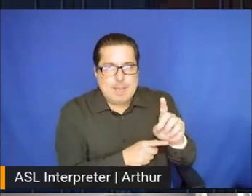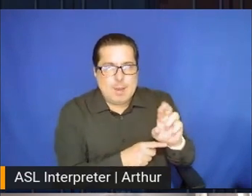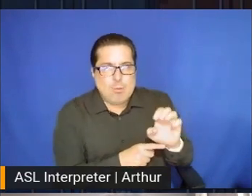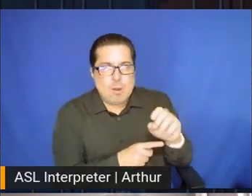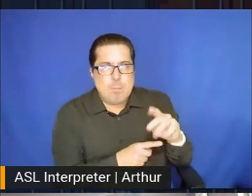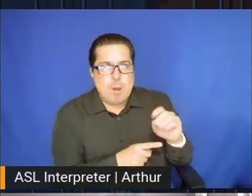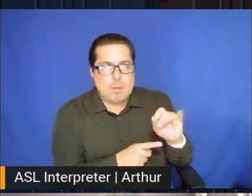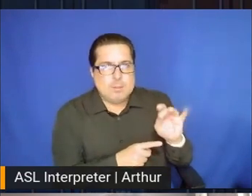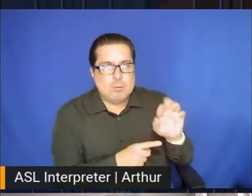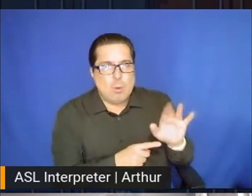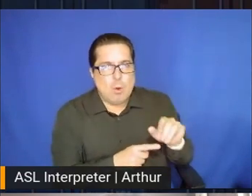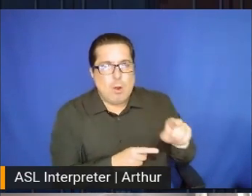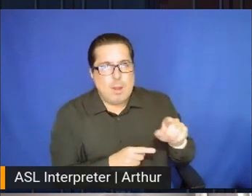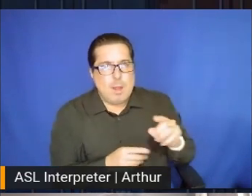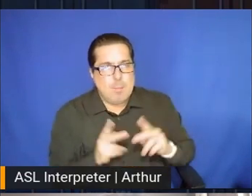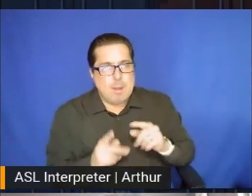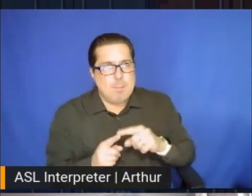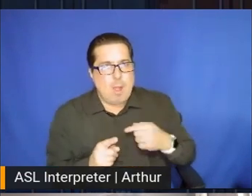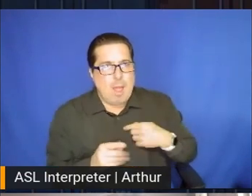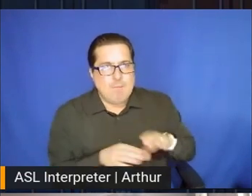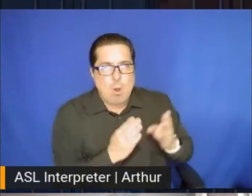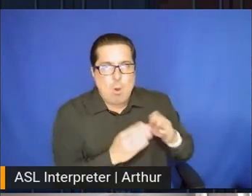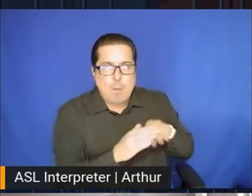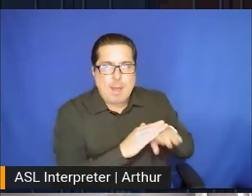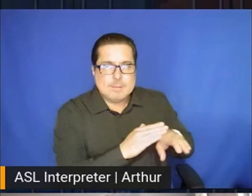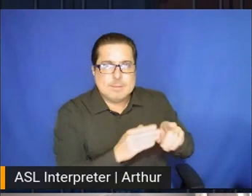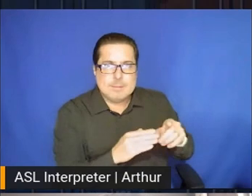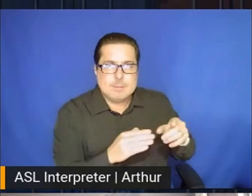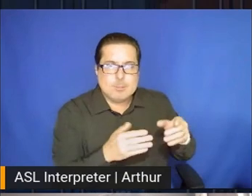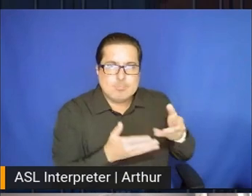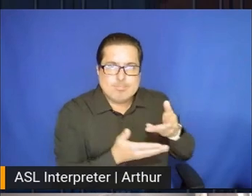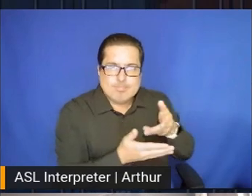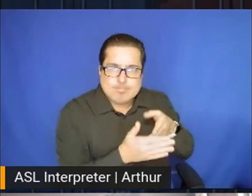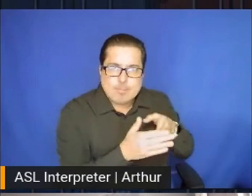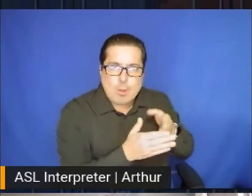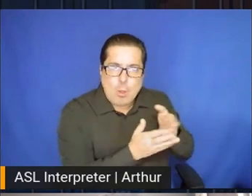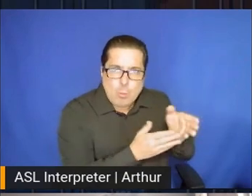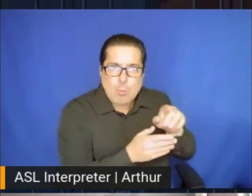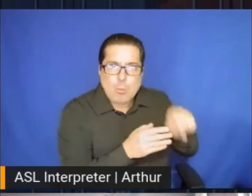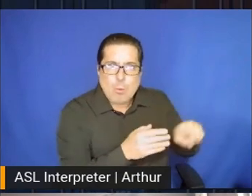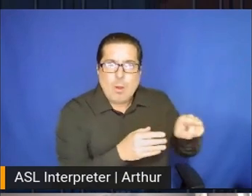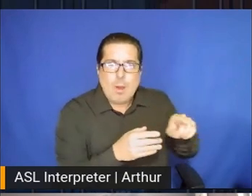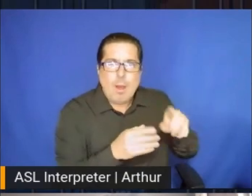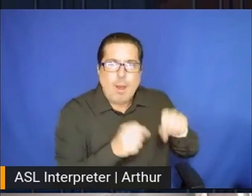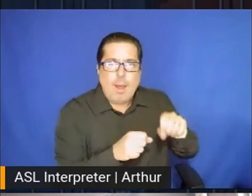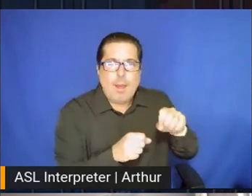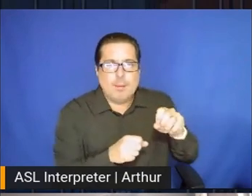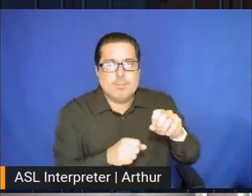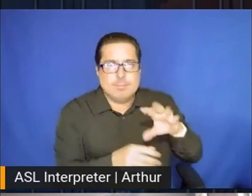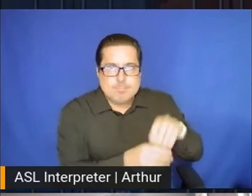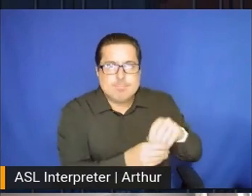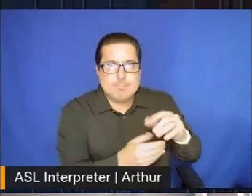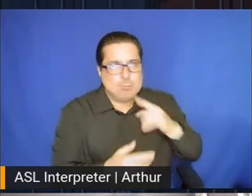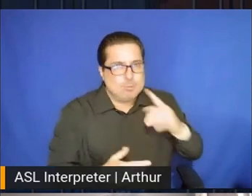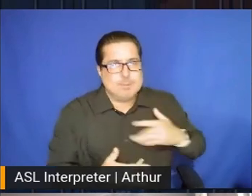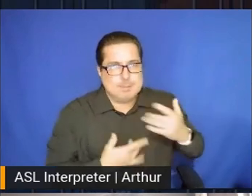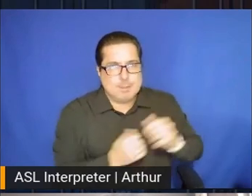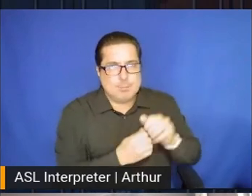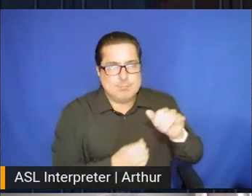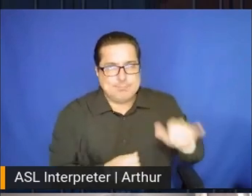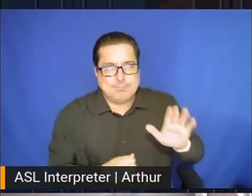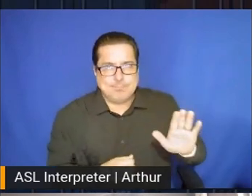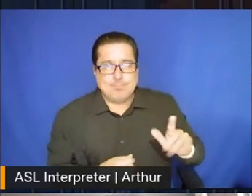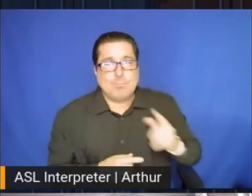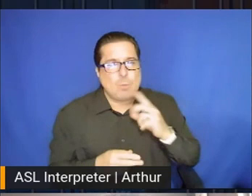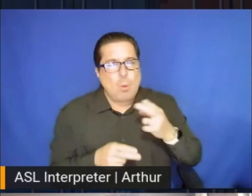open source developers contributing to it. So we are excited about the updates. So that's a brief